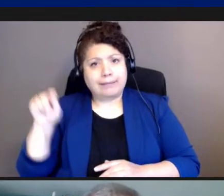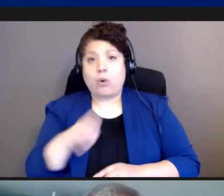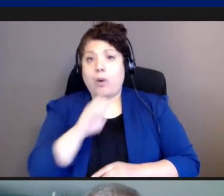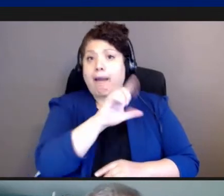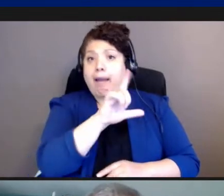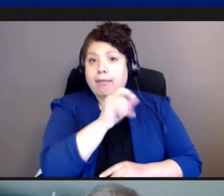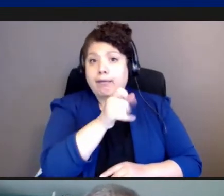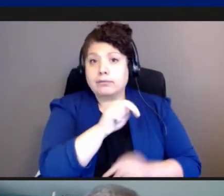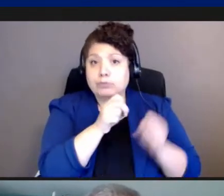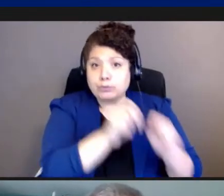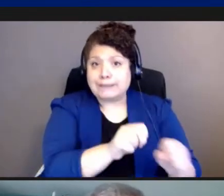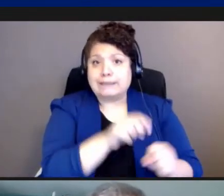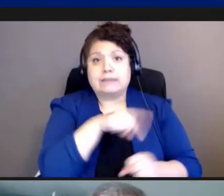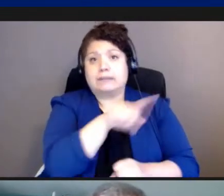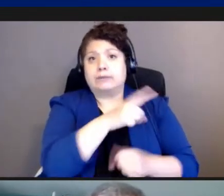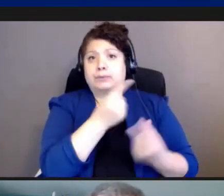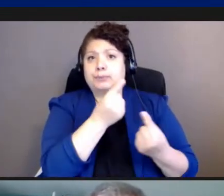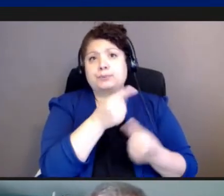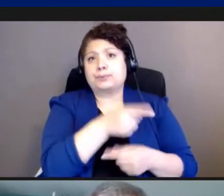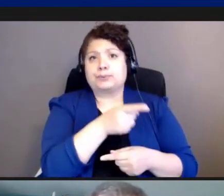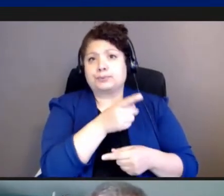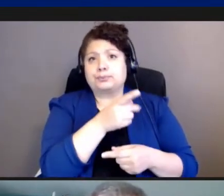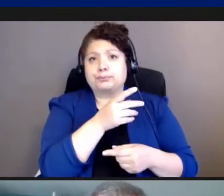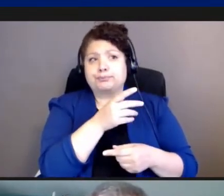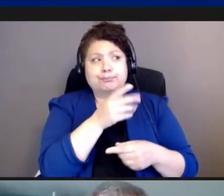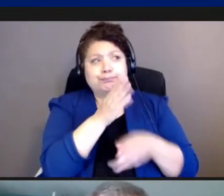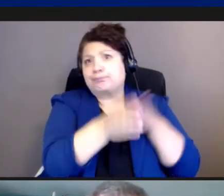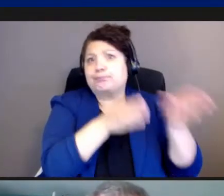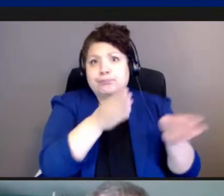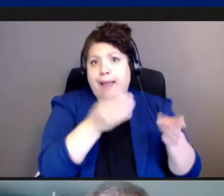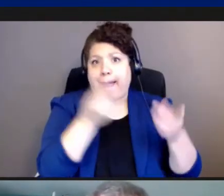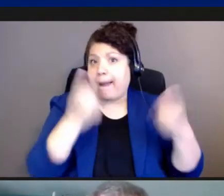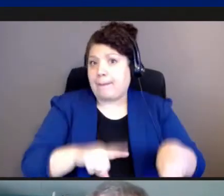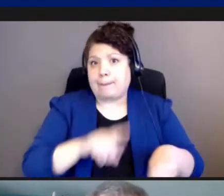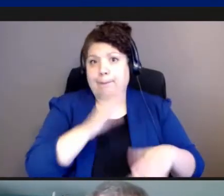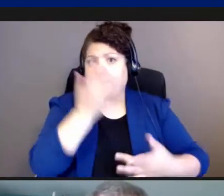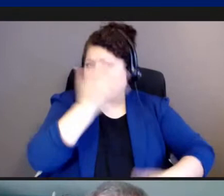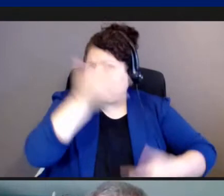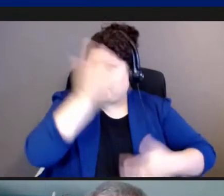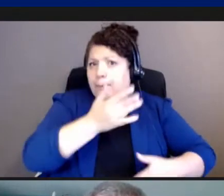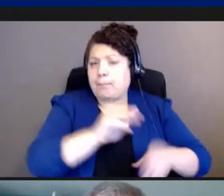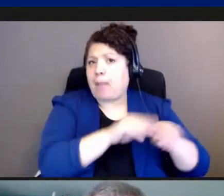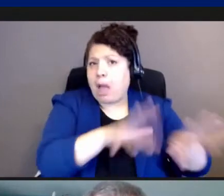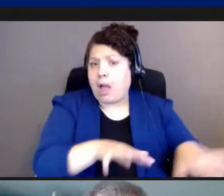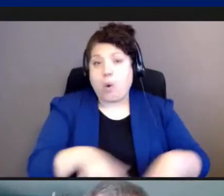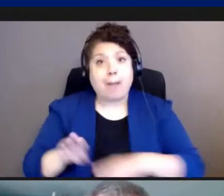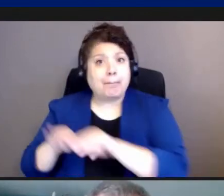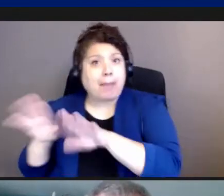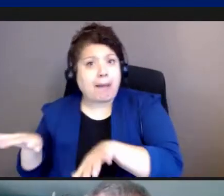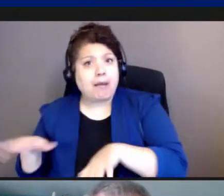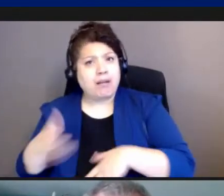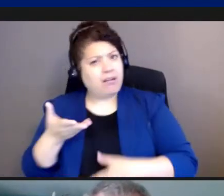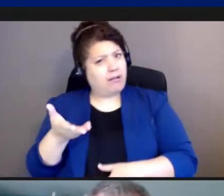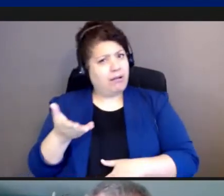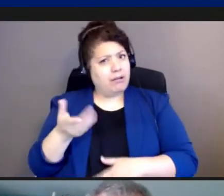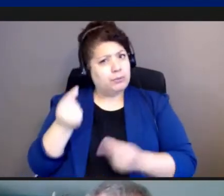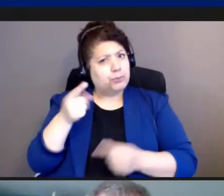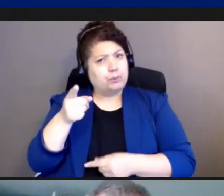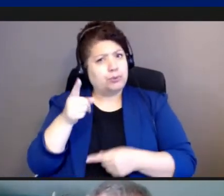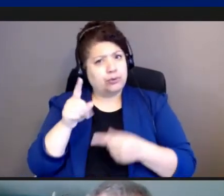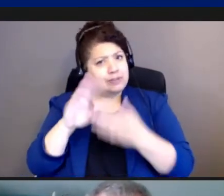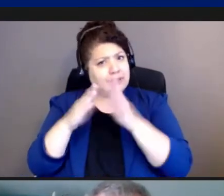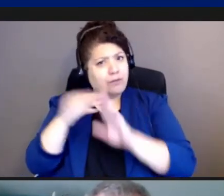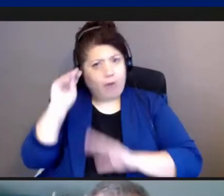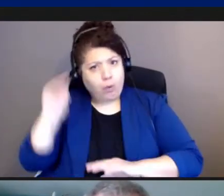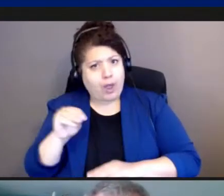into businesses. I'm wondering when the city decides to lay charges for people who are violating the rules,